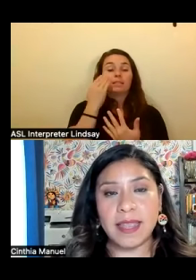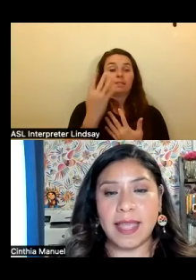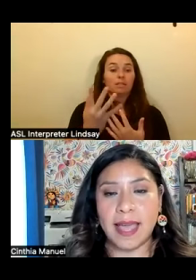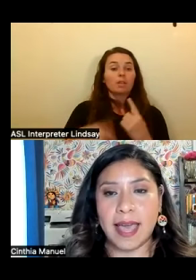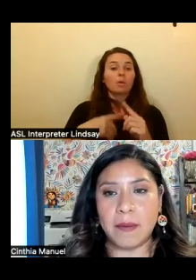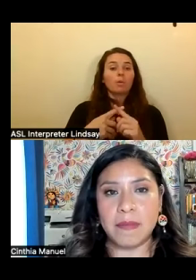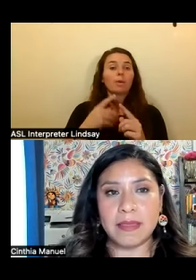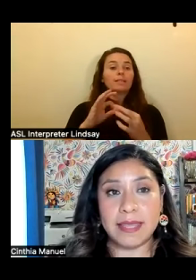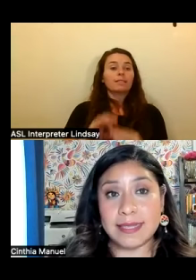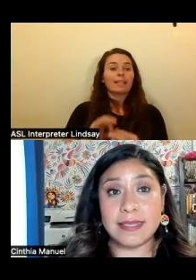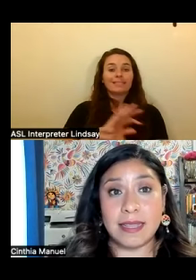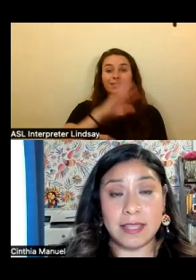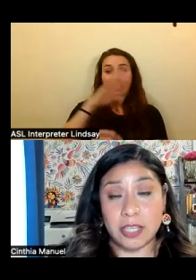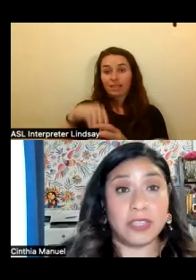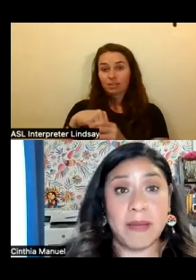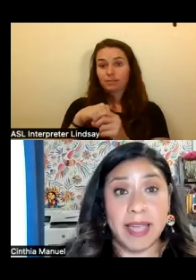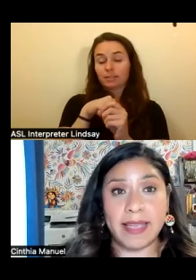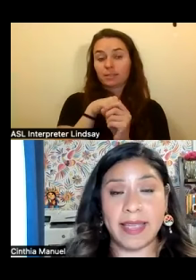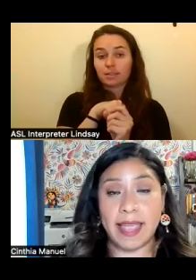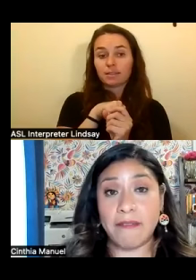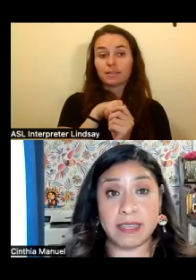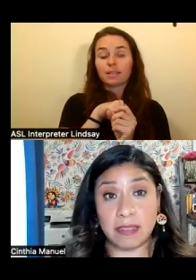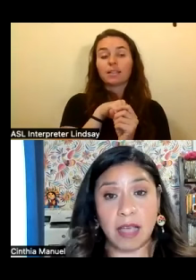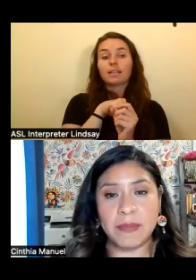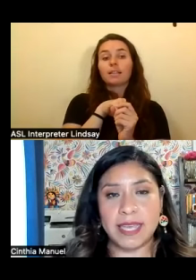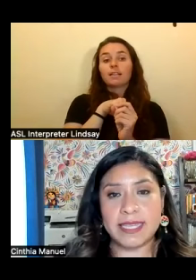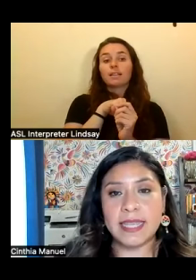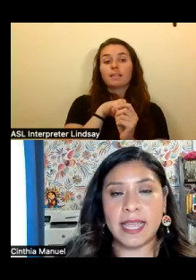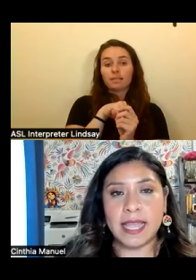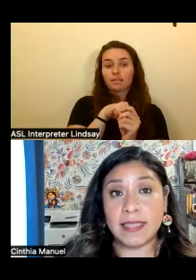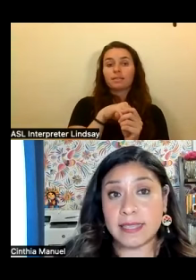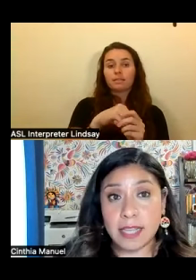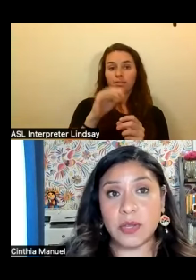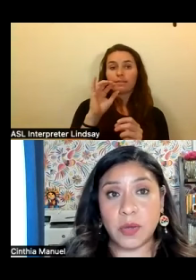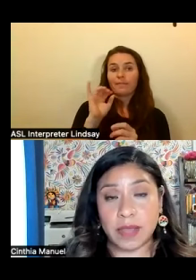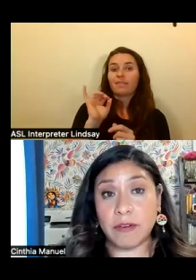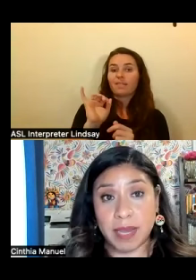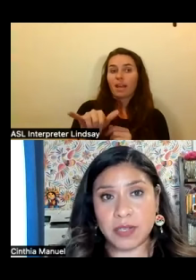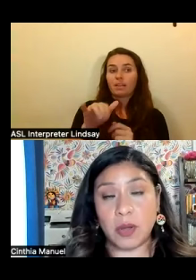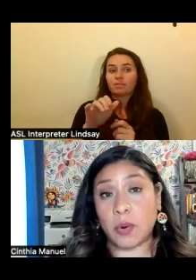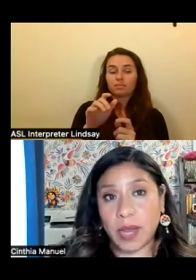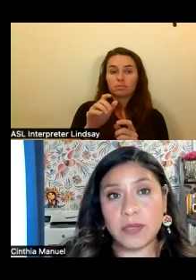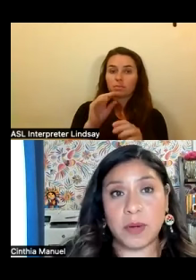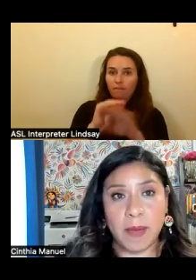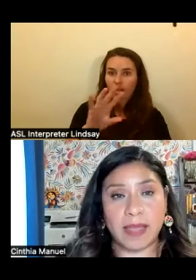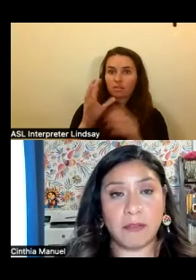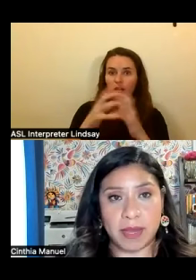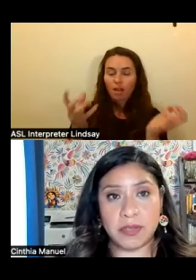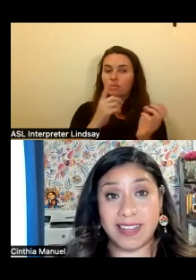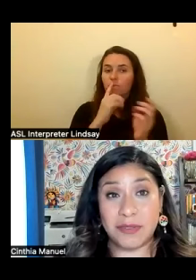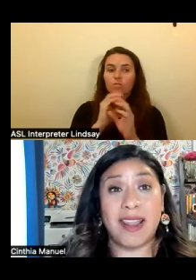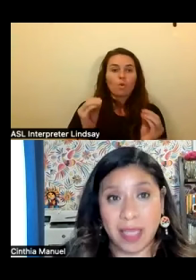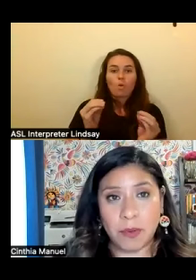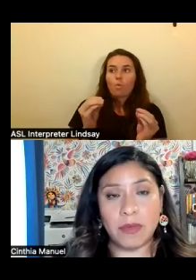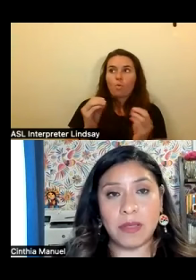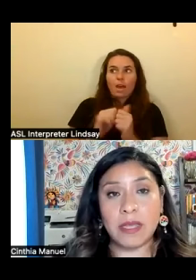engagement, this digital divide, it affects a lot because there's also no information or ways to provide information that